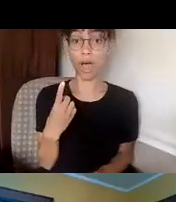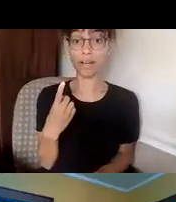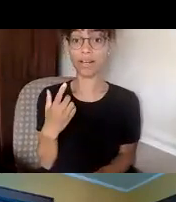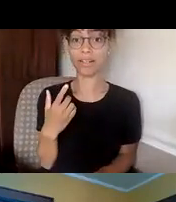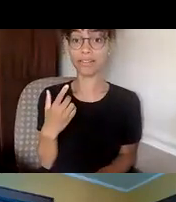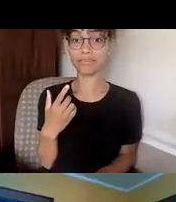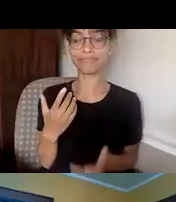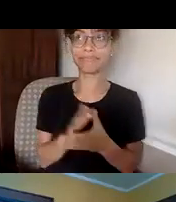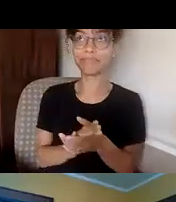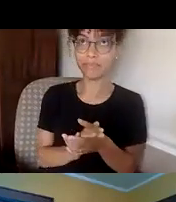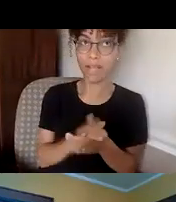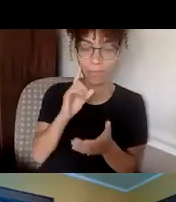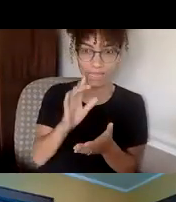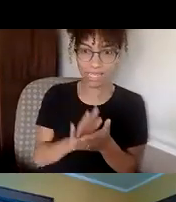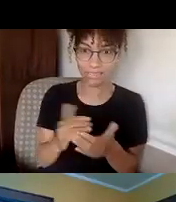they have like,